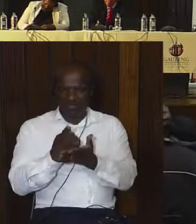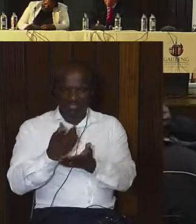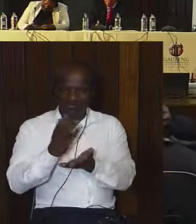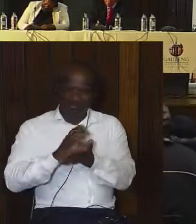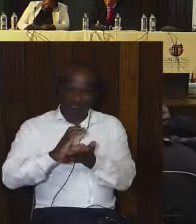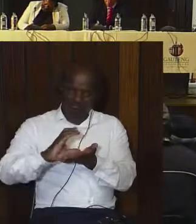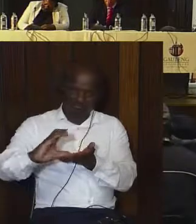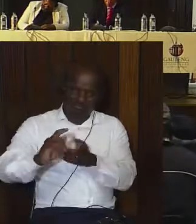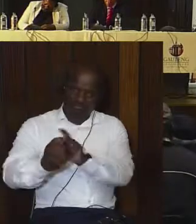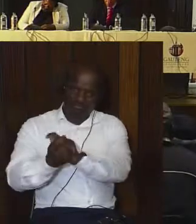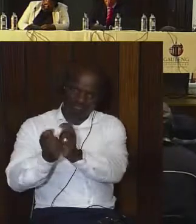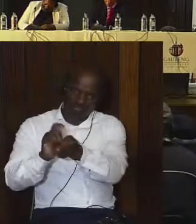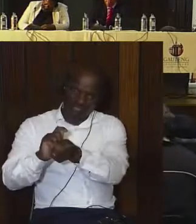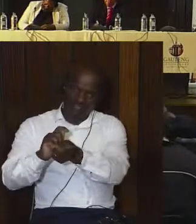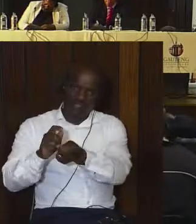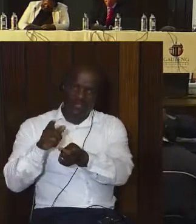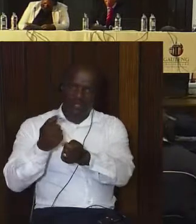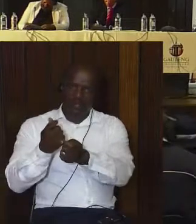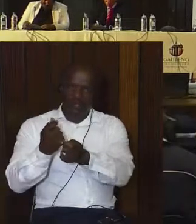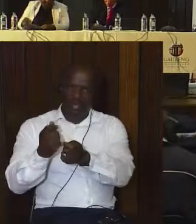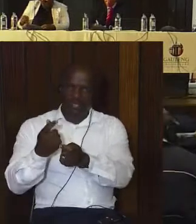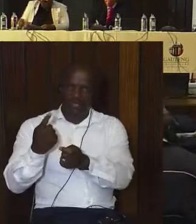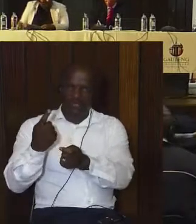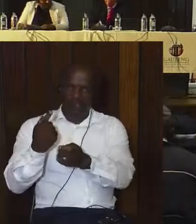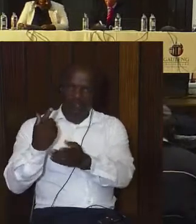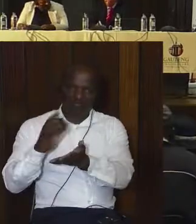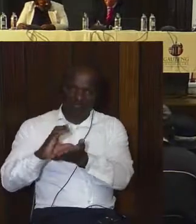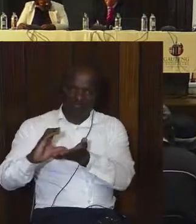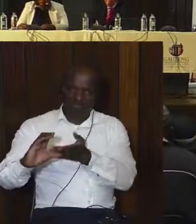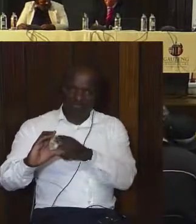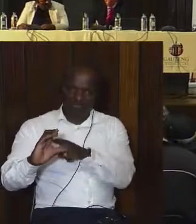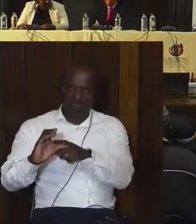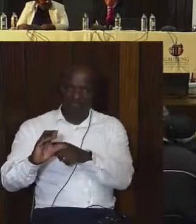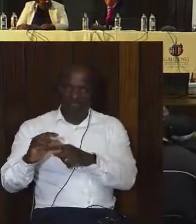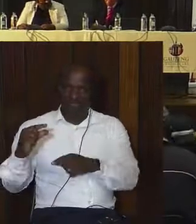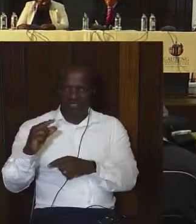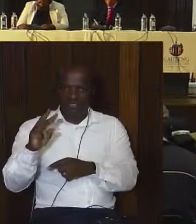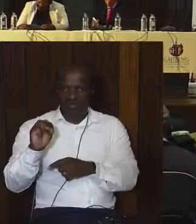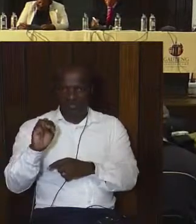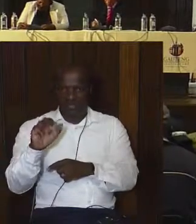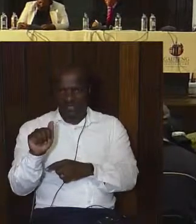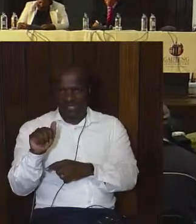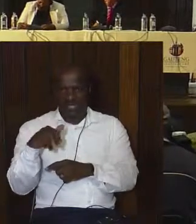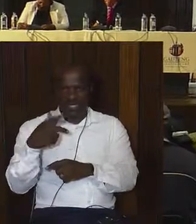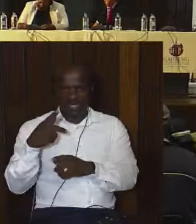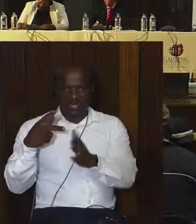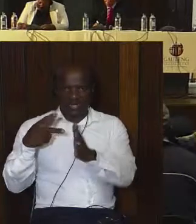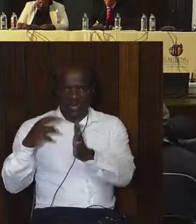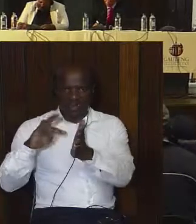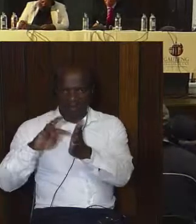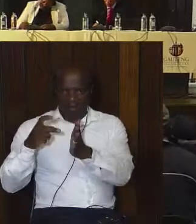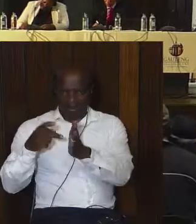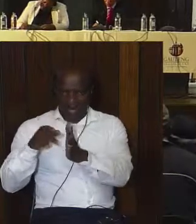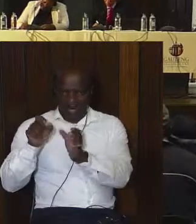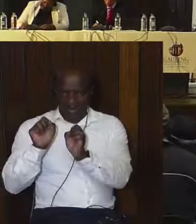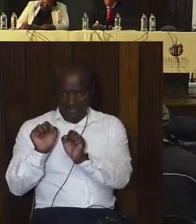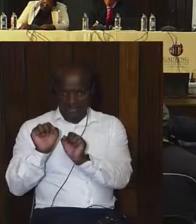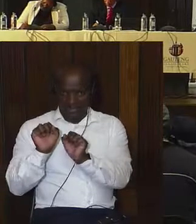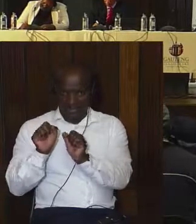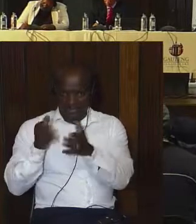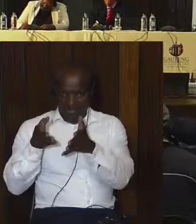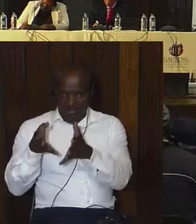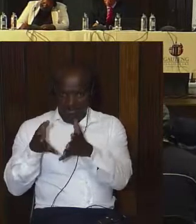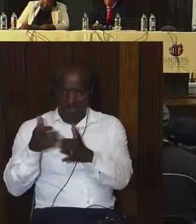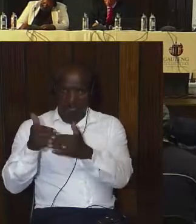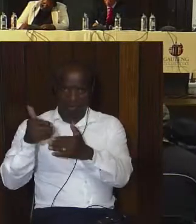it to GMA. Was that always in the plans, or has that come about as a result of the